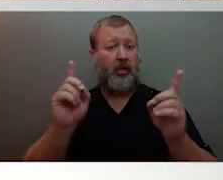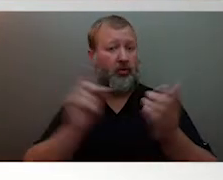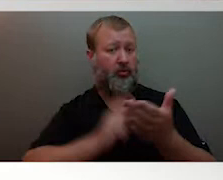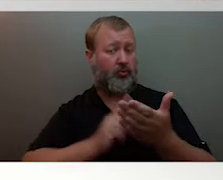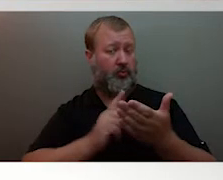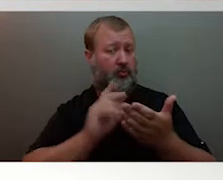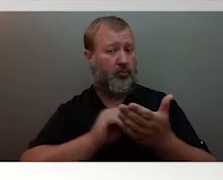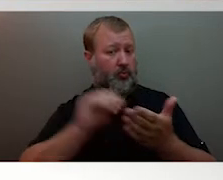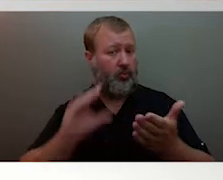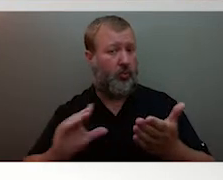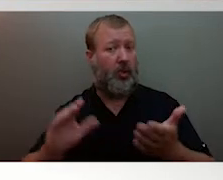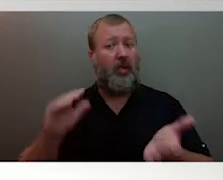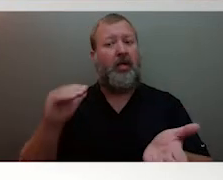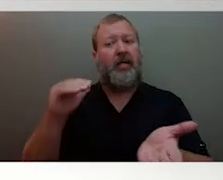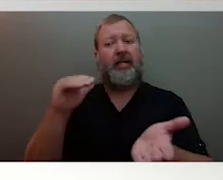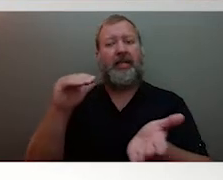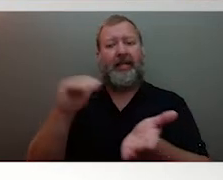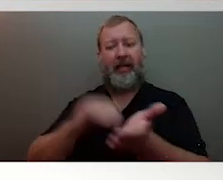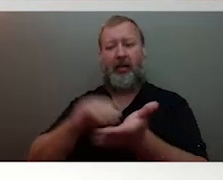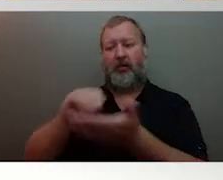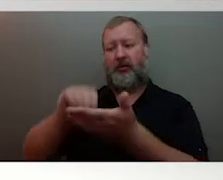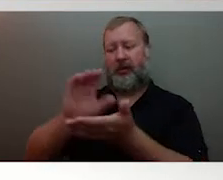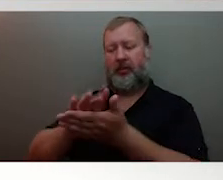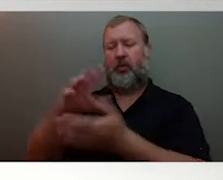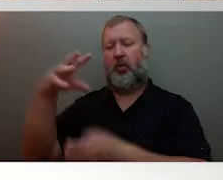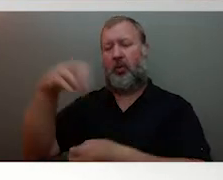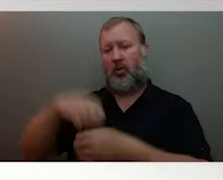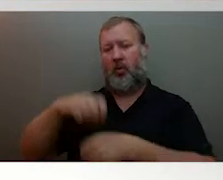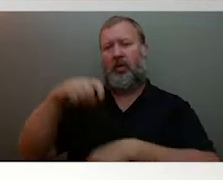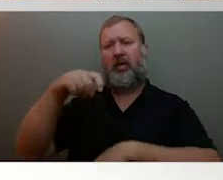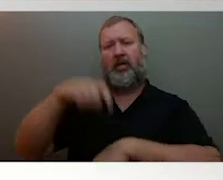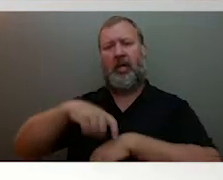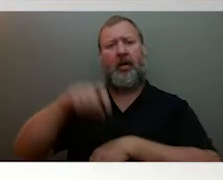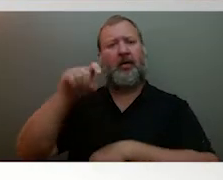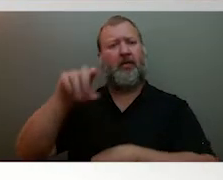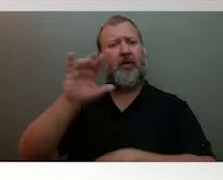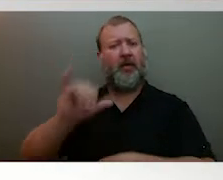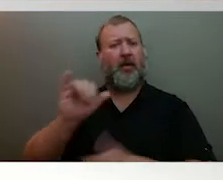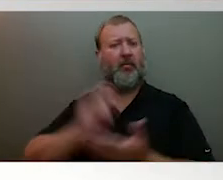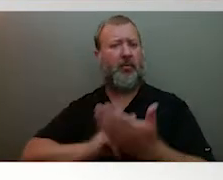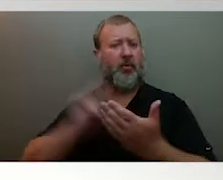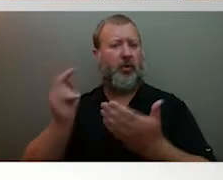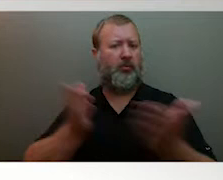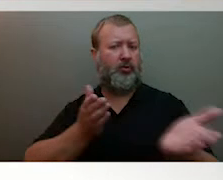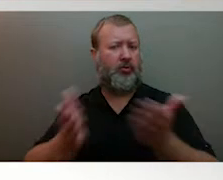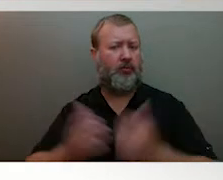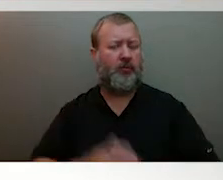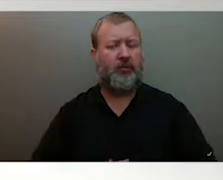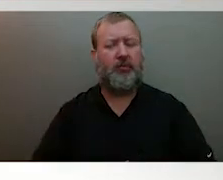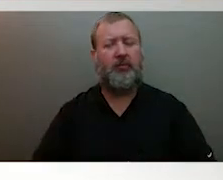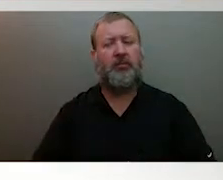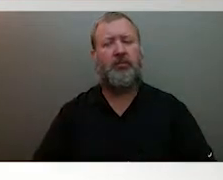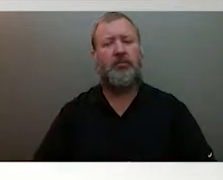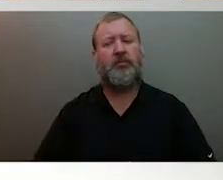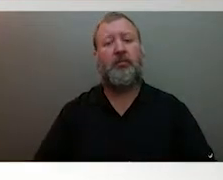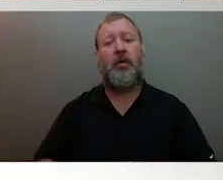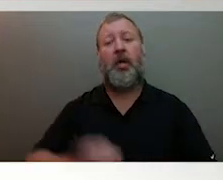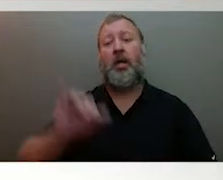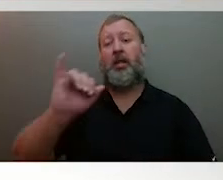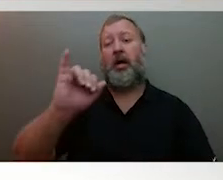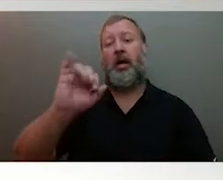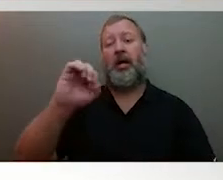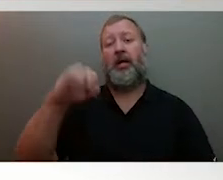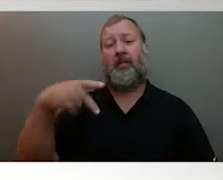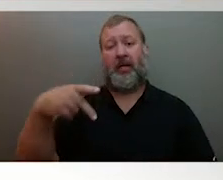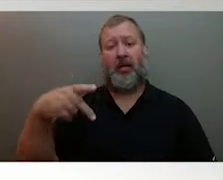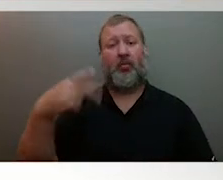student, the physician's statement should include the estimated time of need for hospital homebound services. The IEP team will